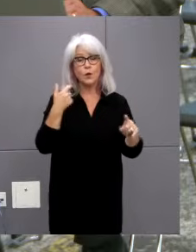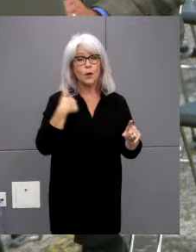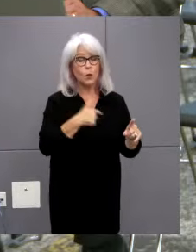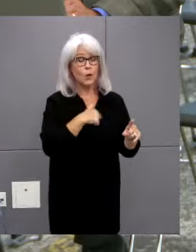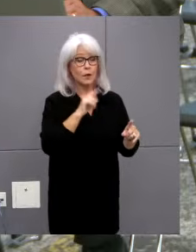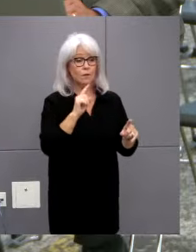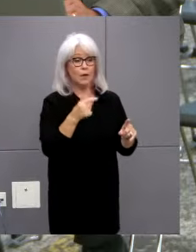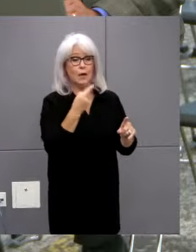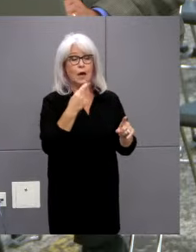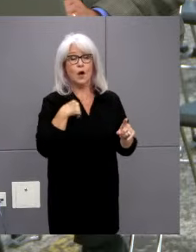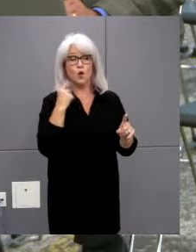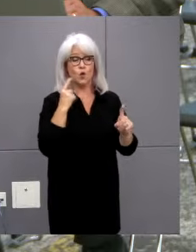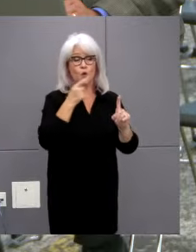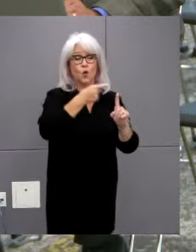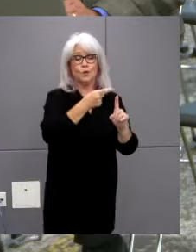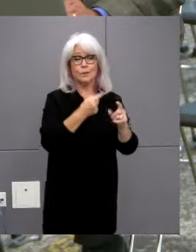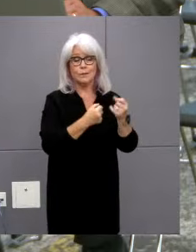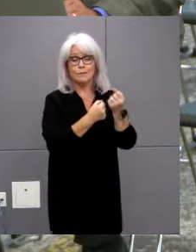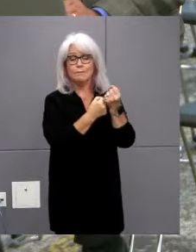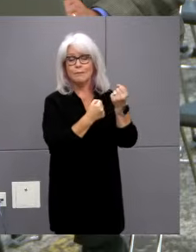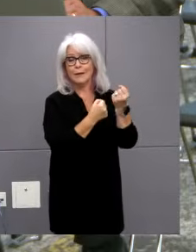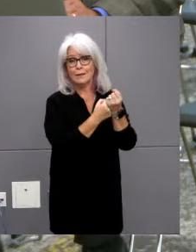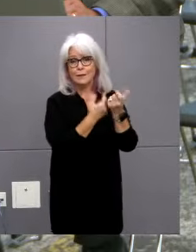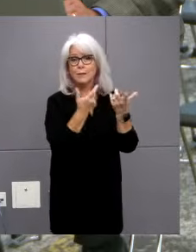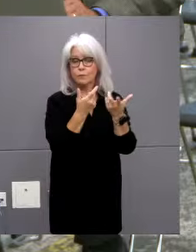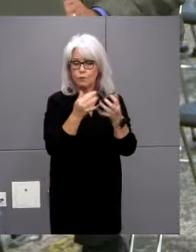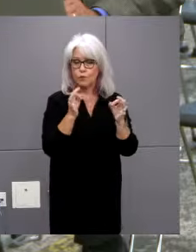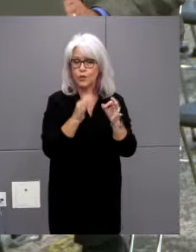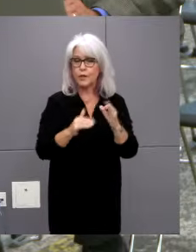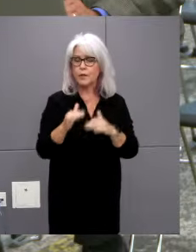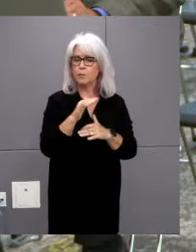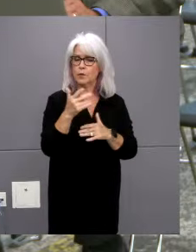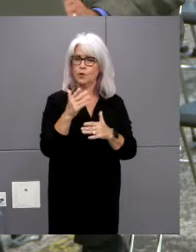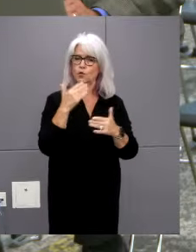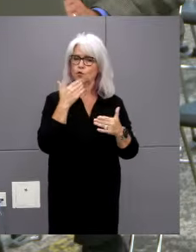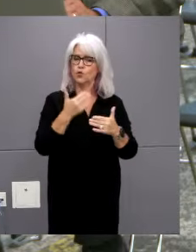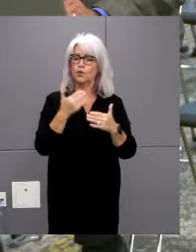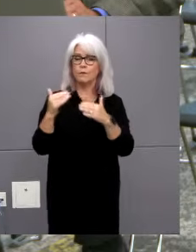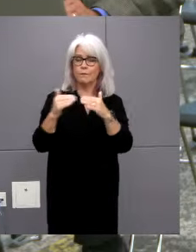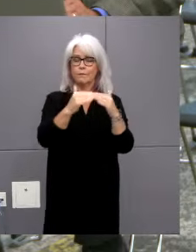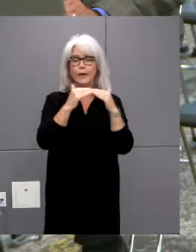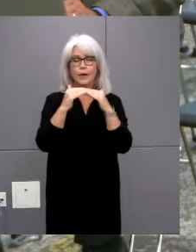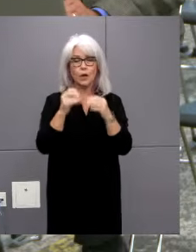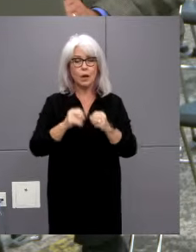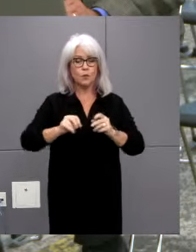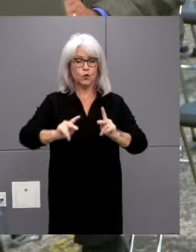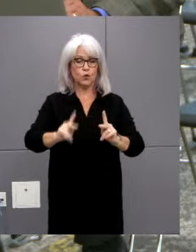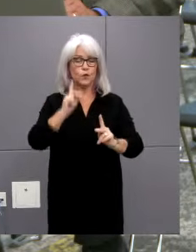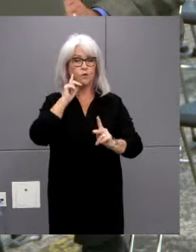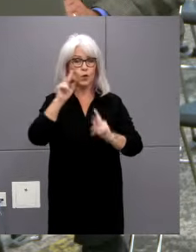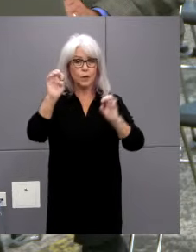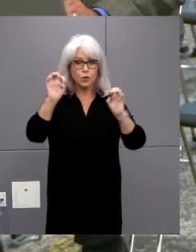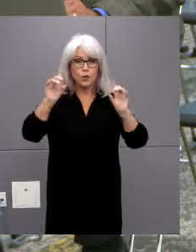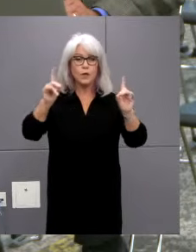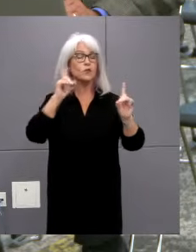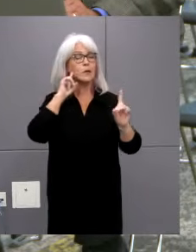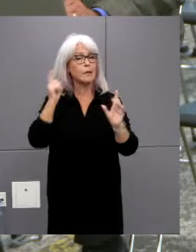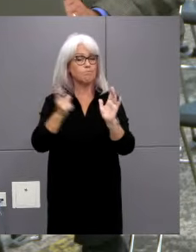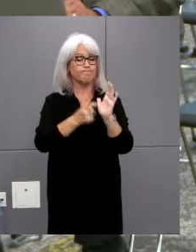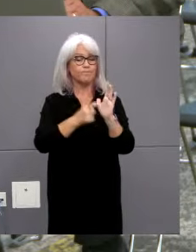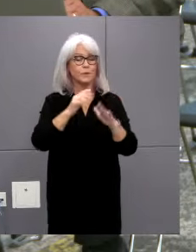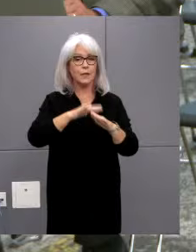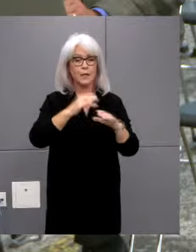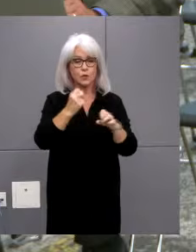is education. We believe that everyone should have a great, fair opportunity to education. And one of the things that I noticed on the strategic plan